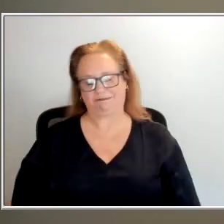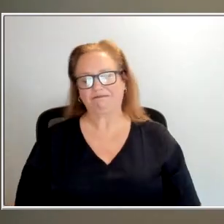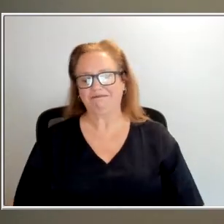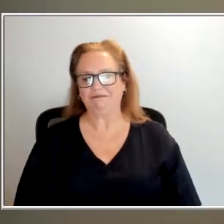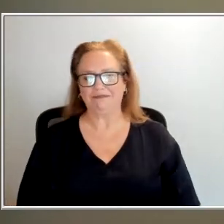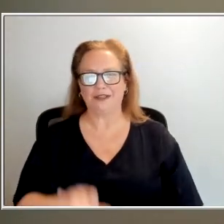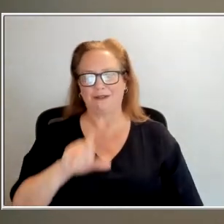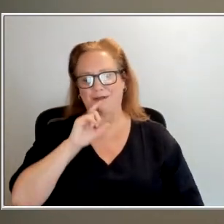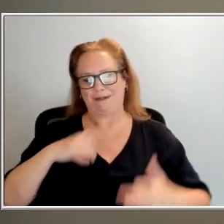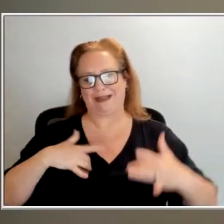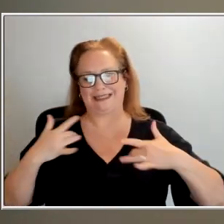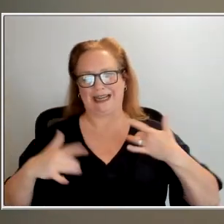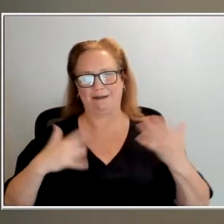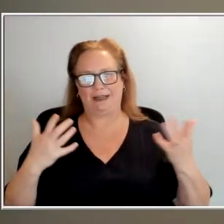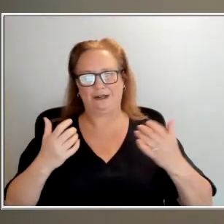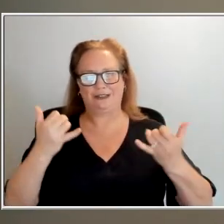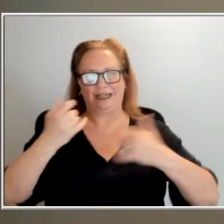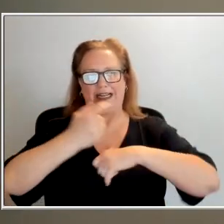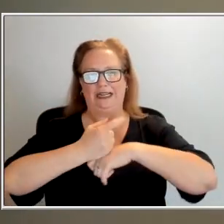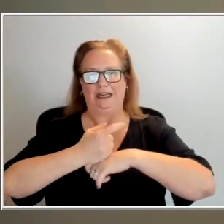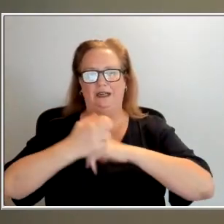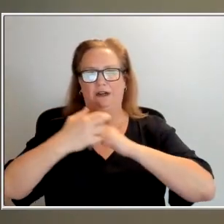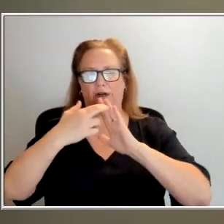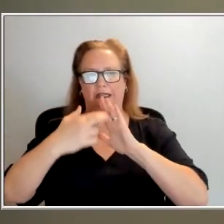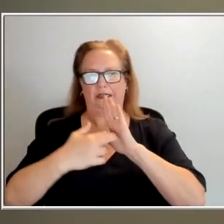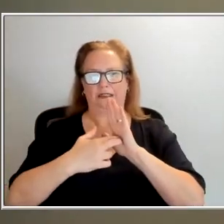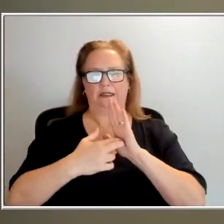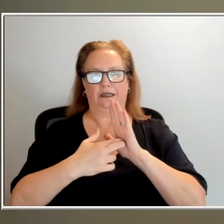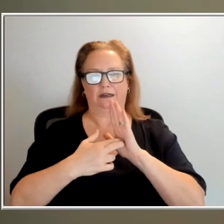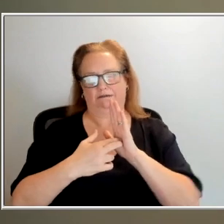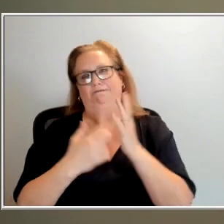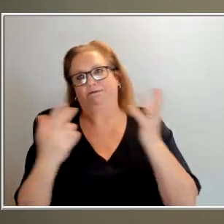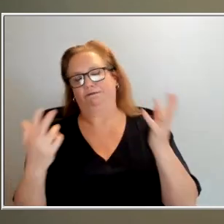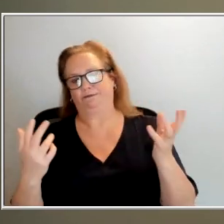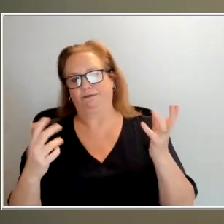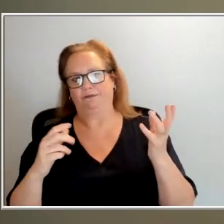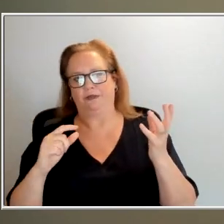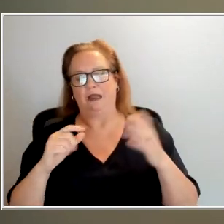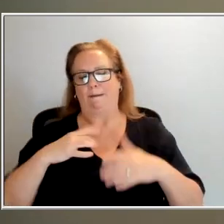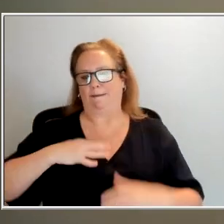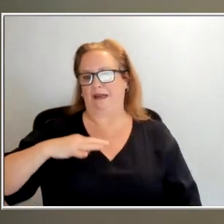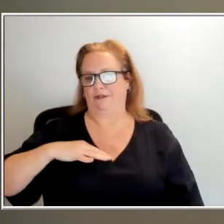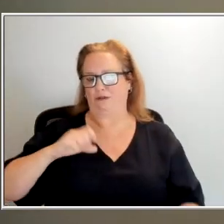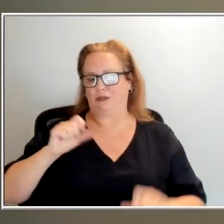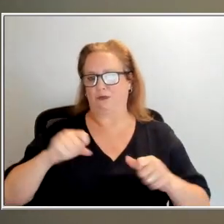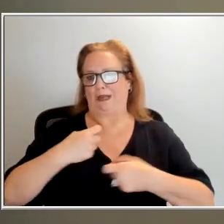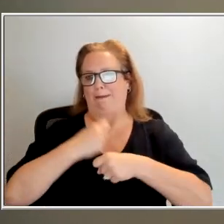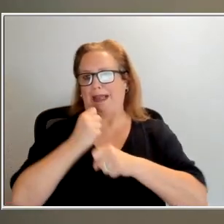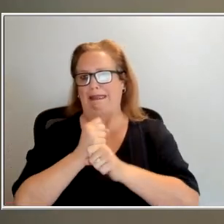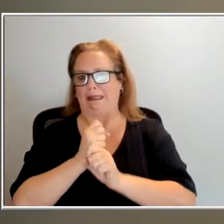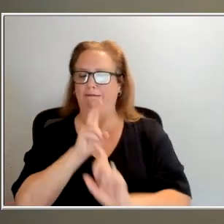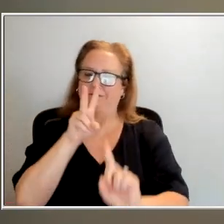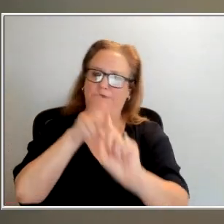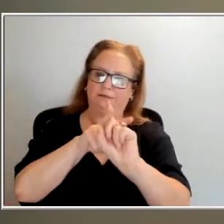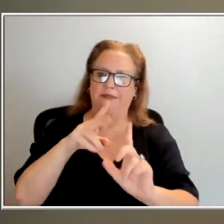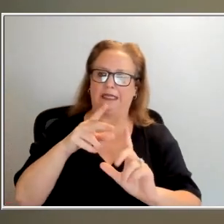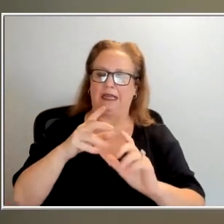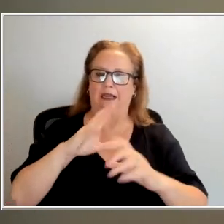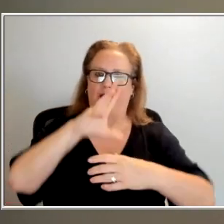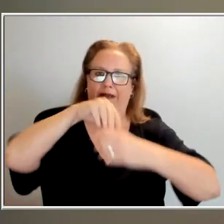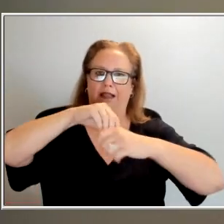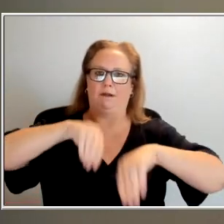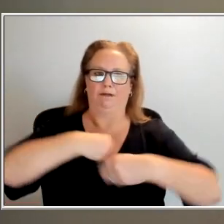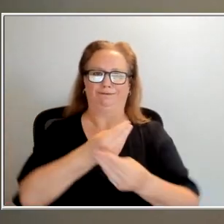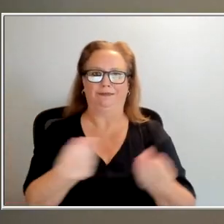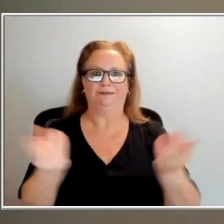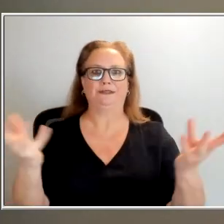why I'm really excited to be here today, because guidelines are only as beneficial as we can make them available into the universe of